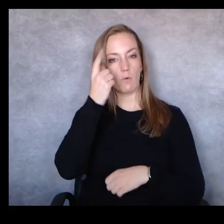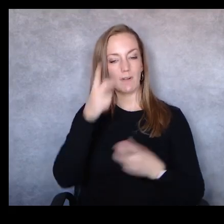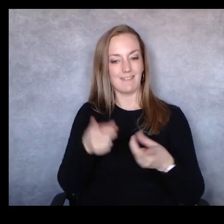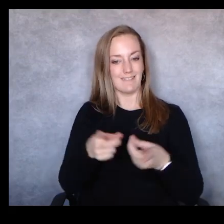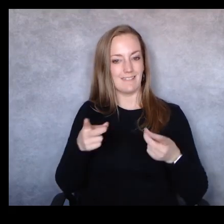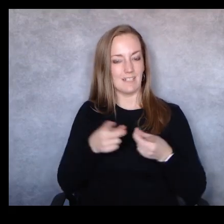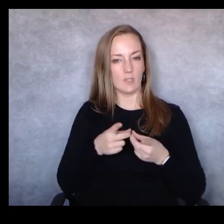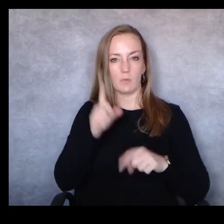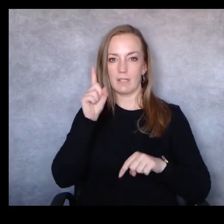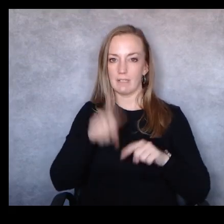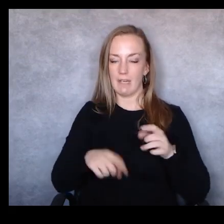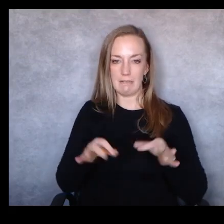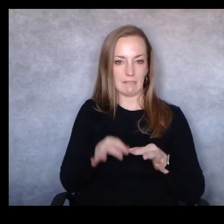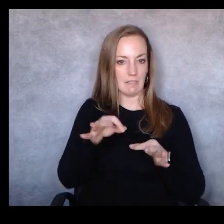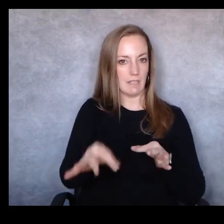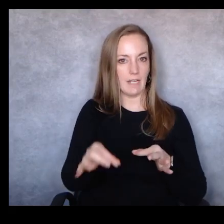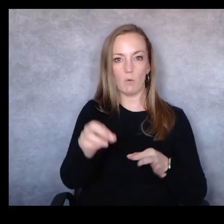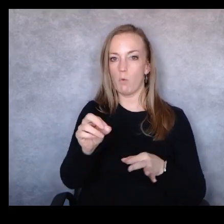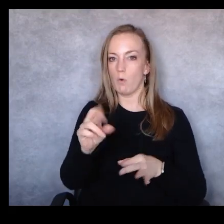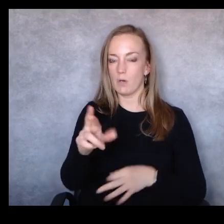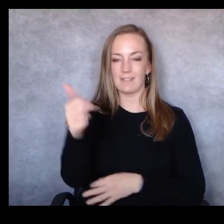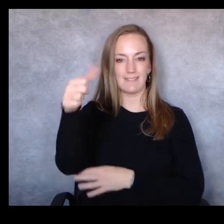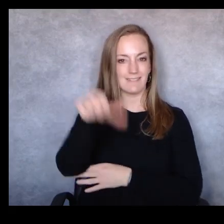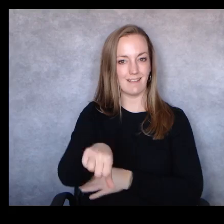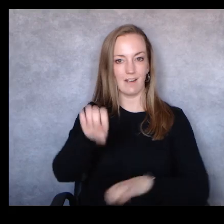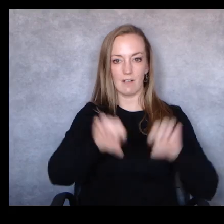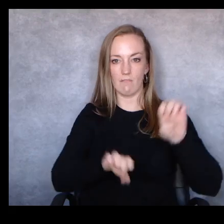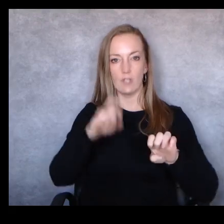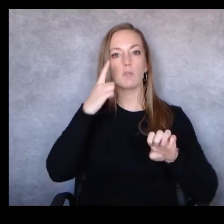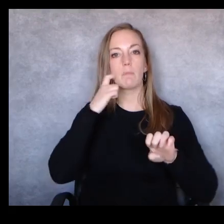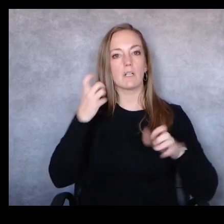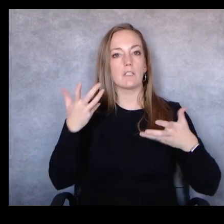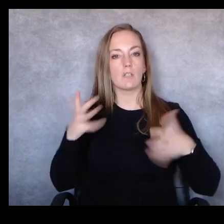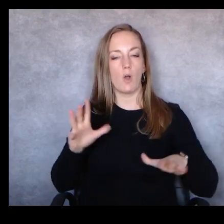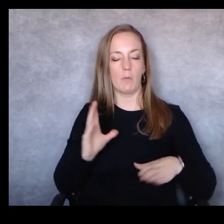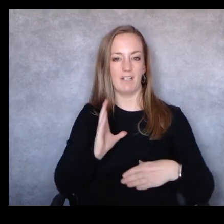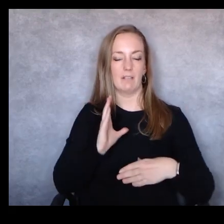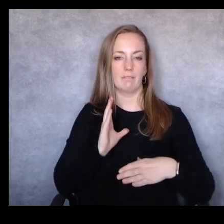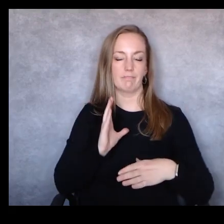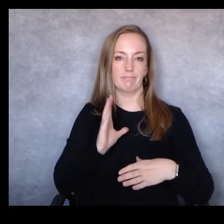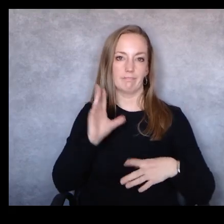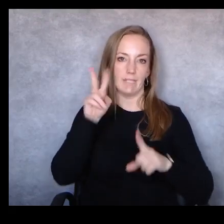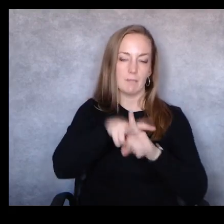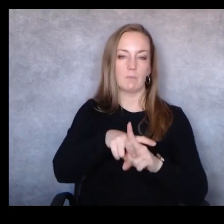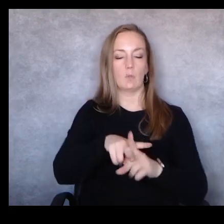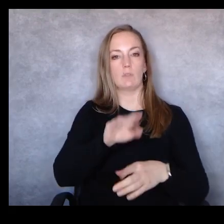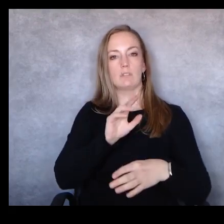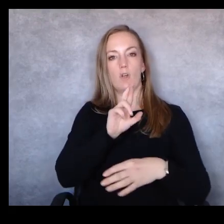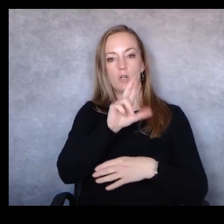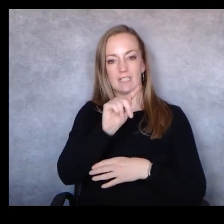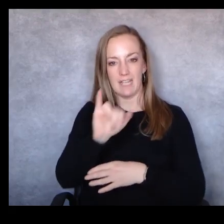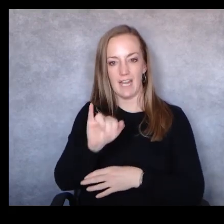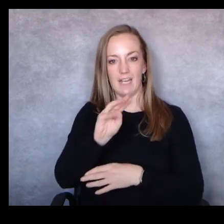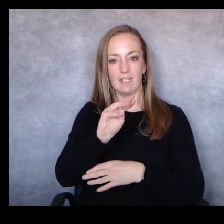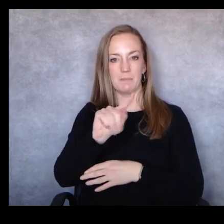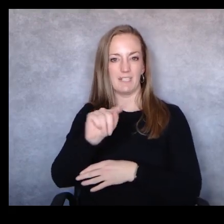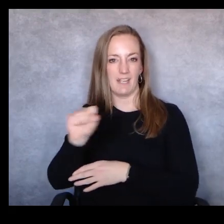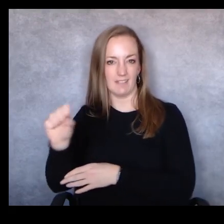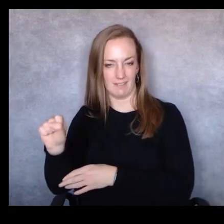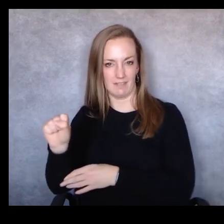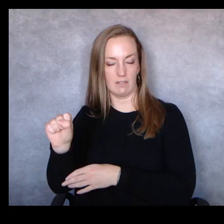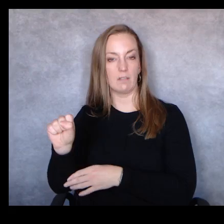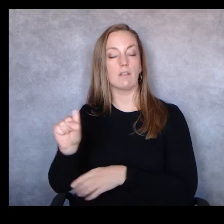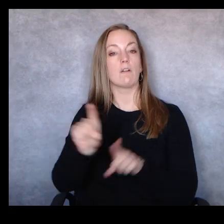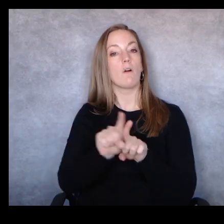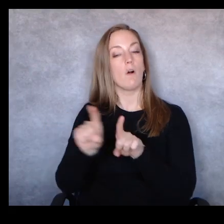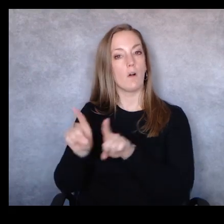not delay or deny evaluations because of the implementation of an RTI MTSS strategy and